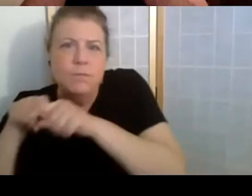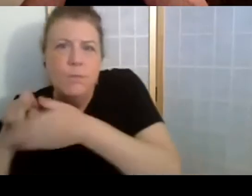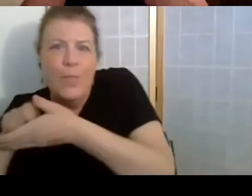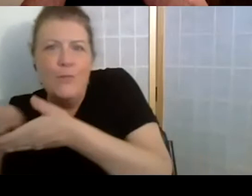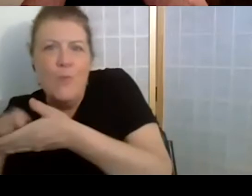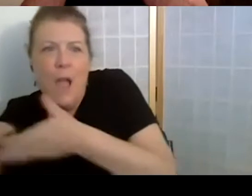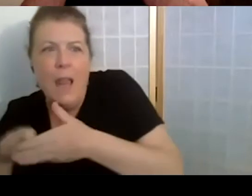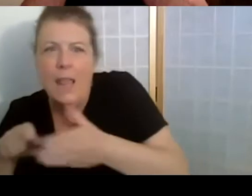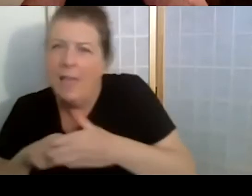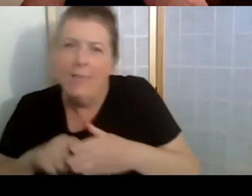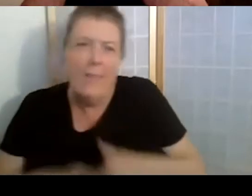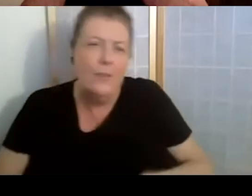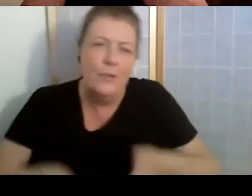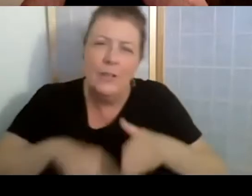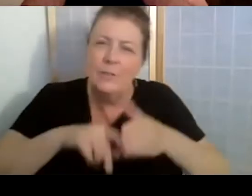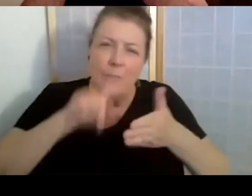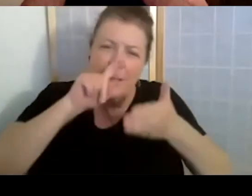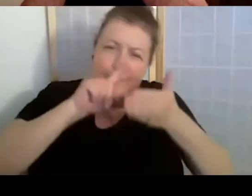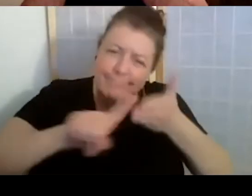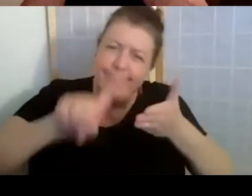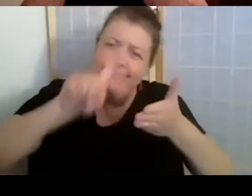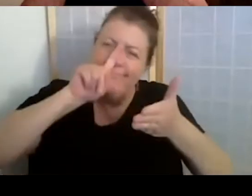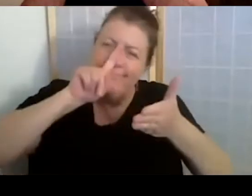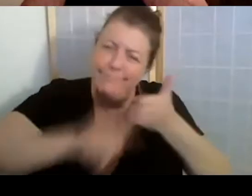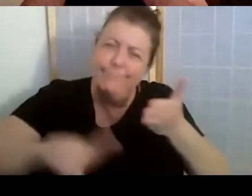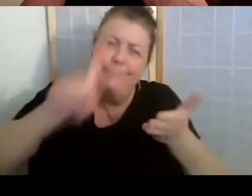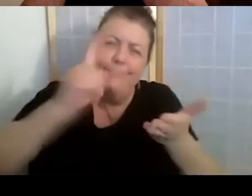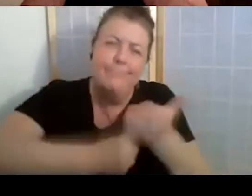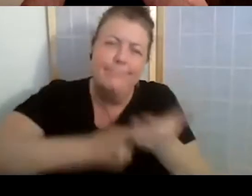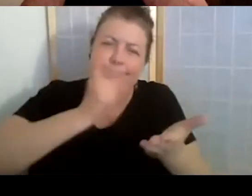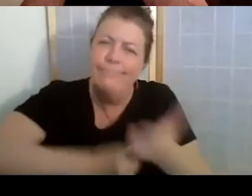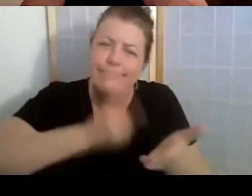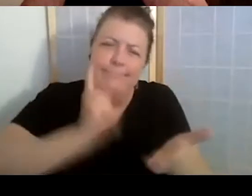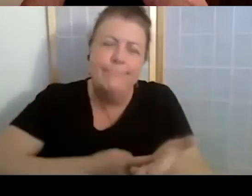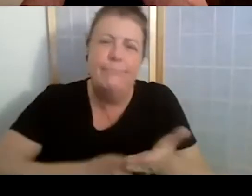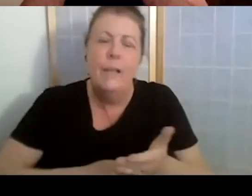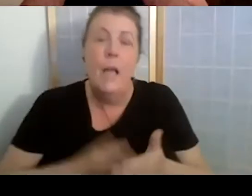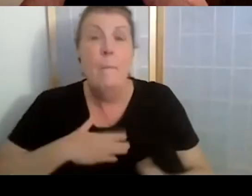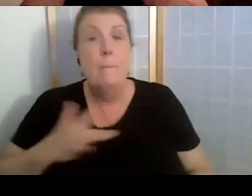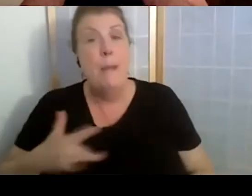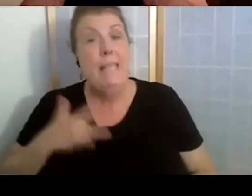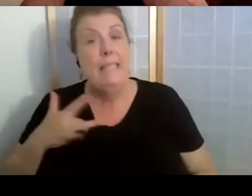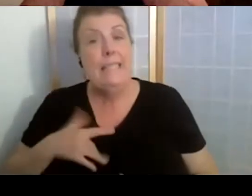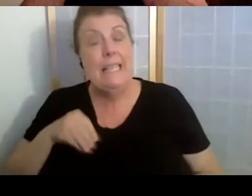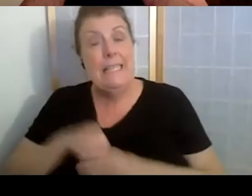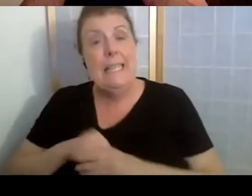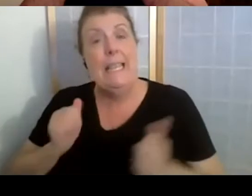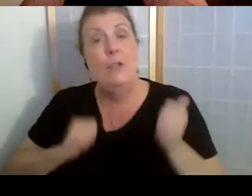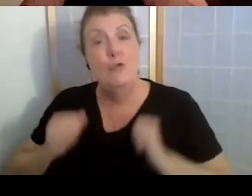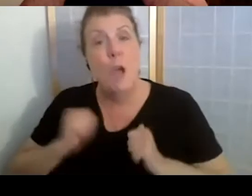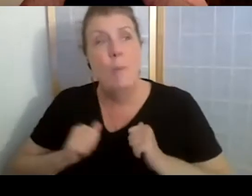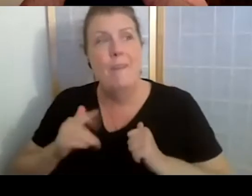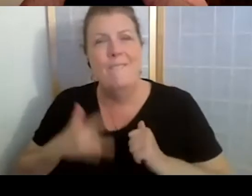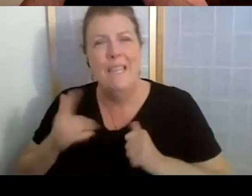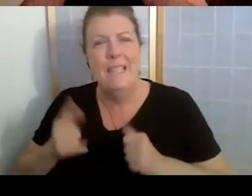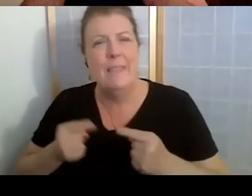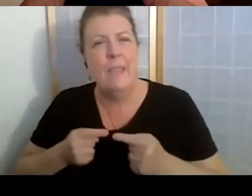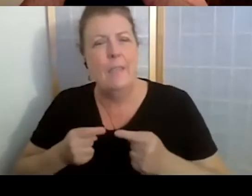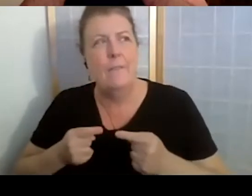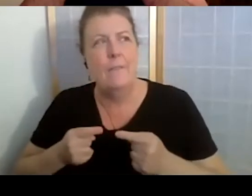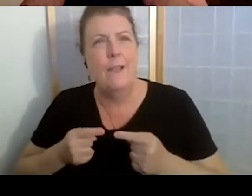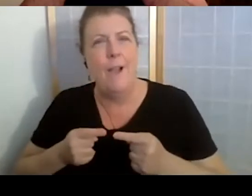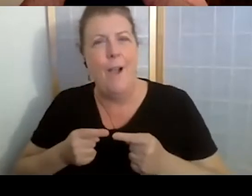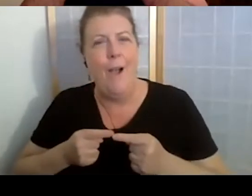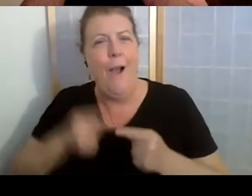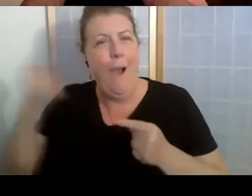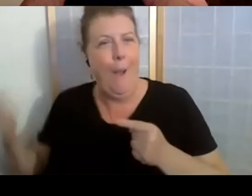which is that my sense in drama is maybe that it's the opposite of what I sense happening in comedy, in which the lane seems